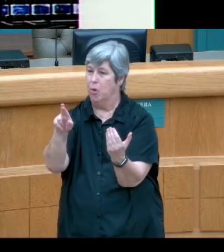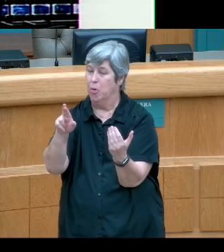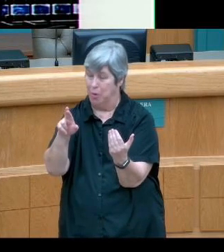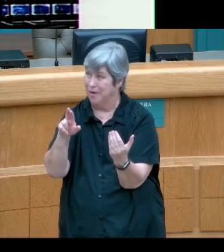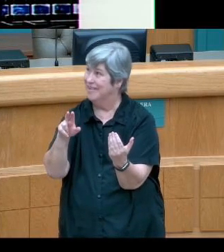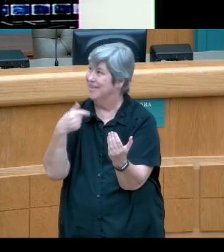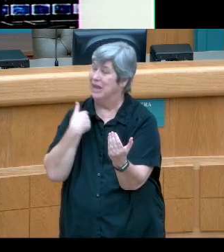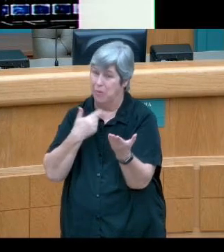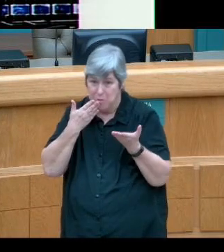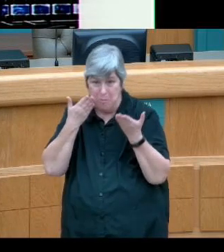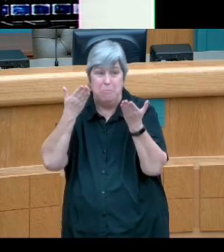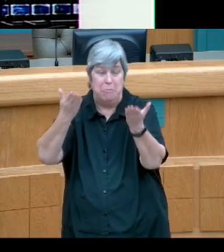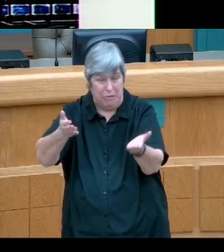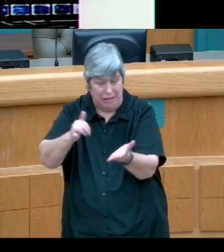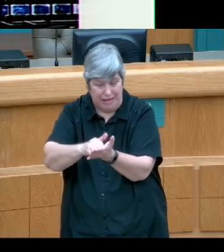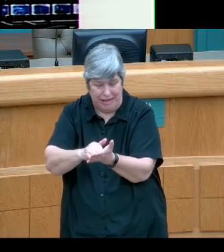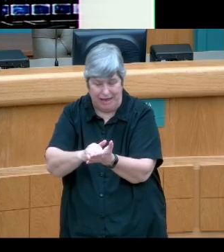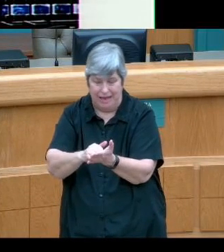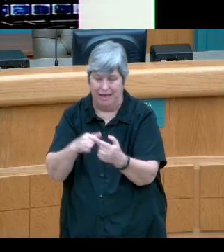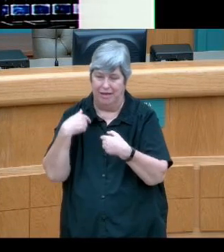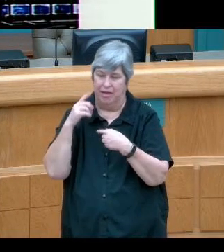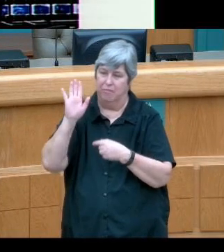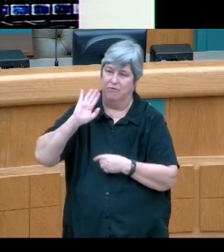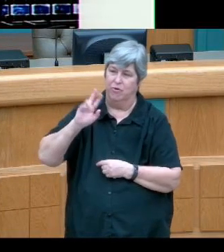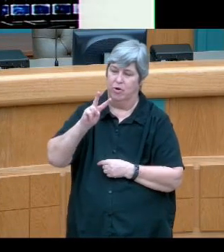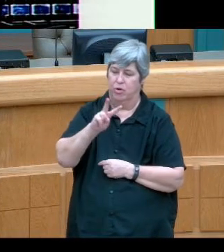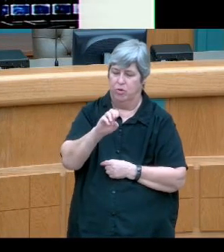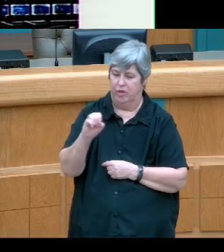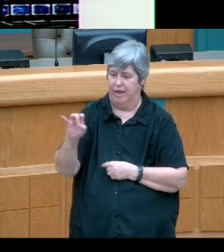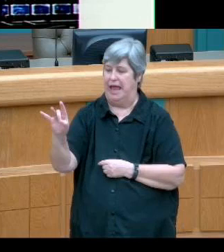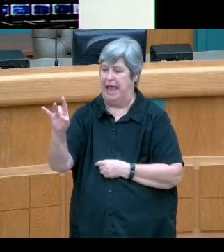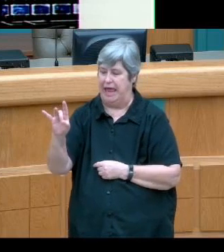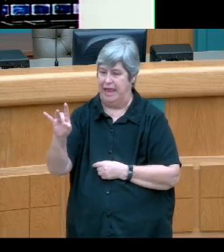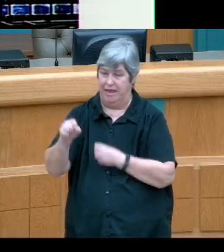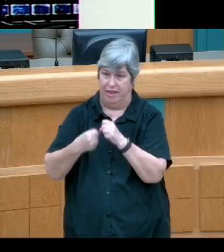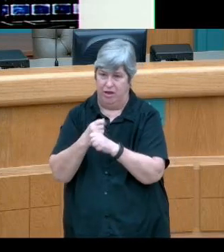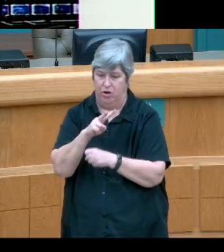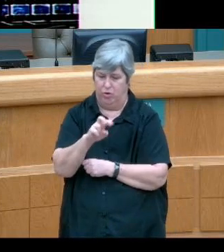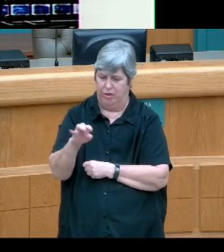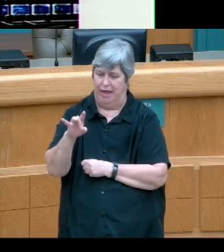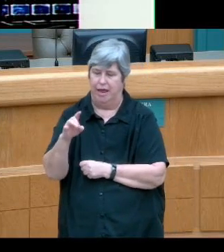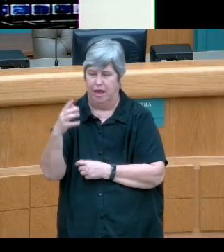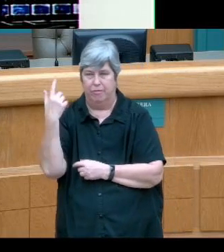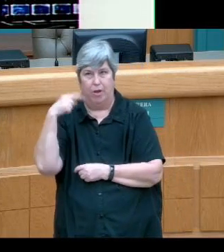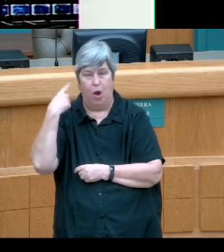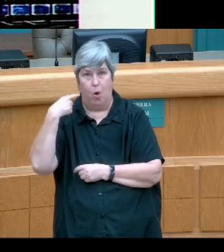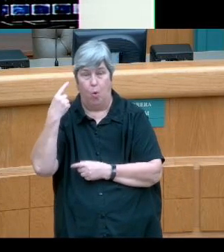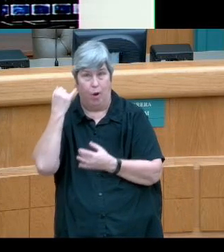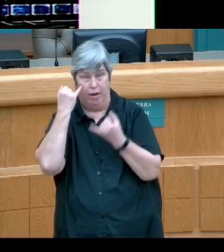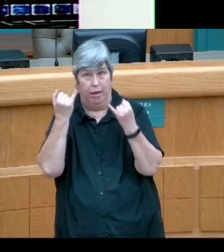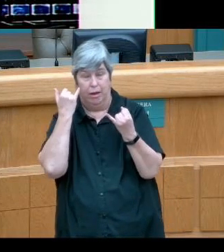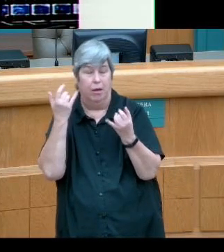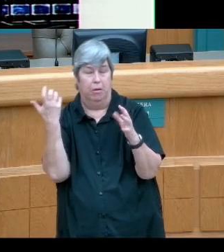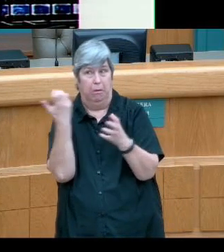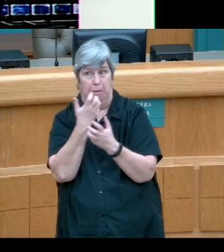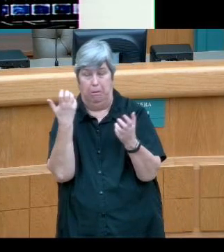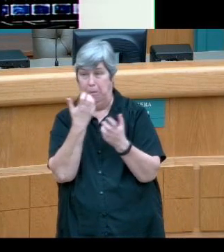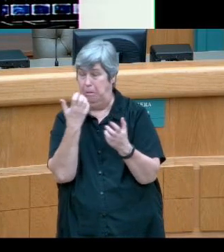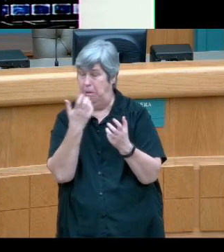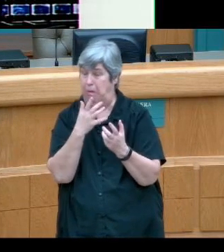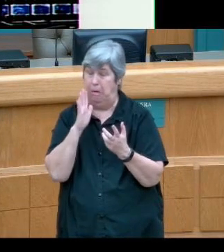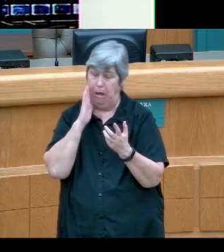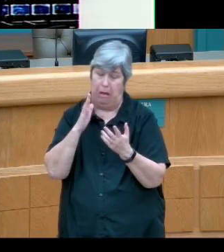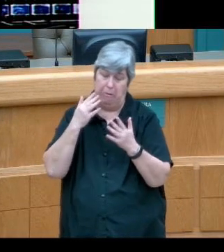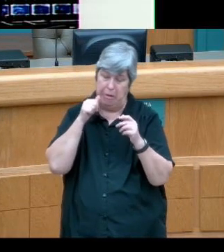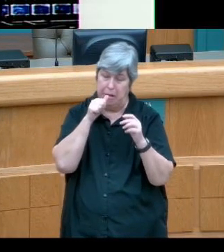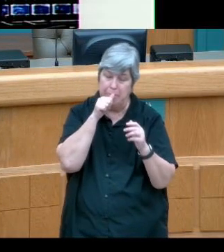what we're proposing to do. In 2008, this was a crazy idea, and they treated it like it was going to infringe on all